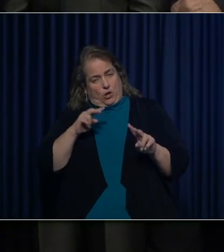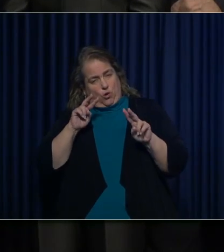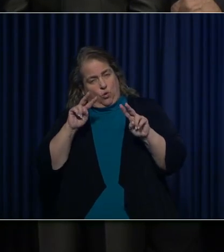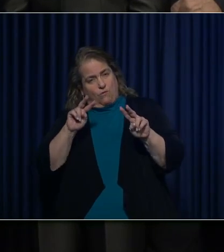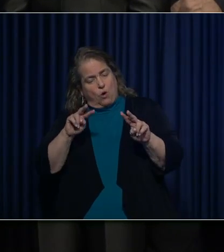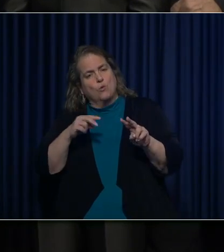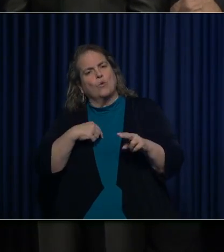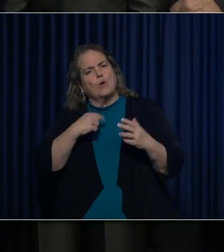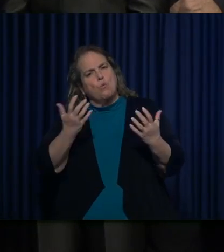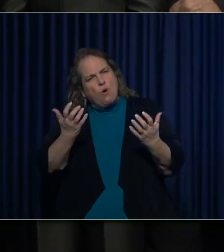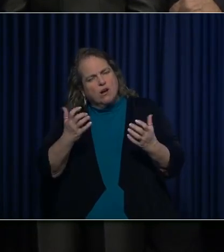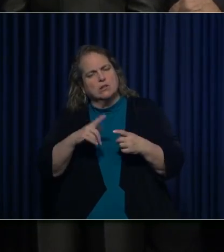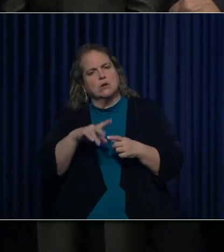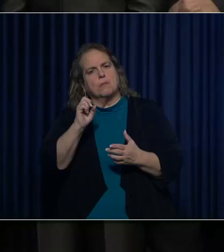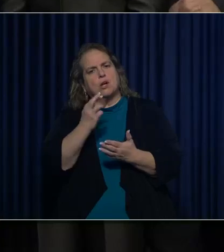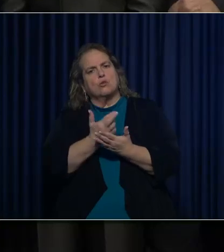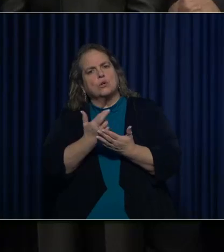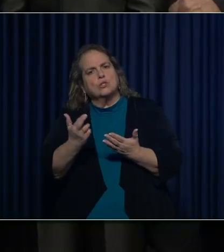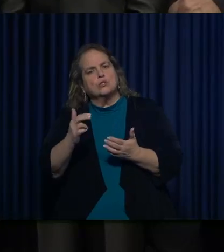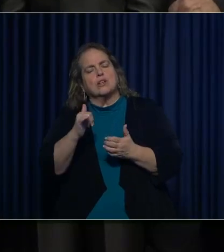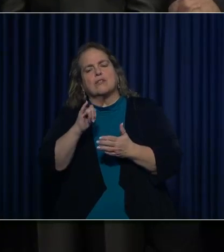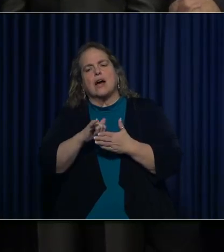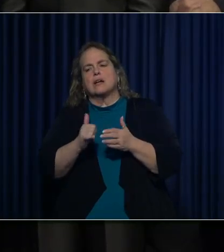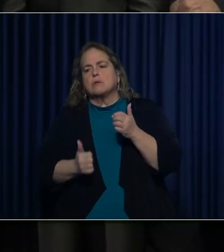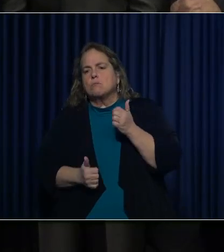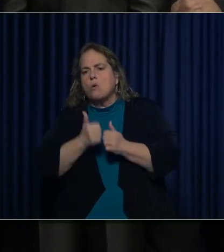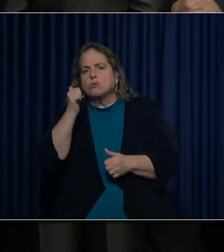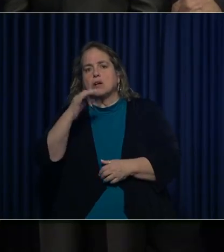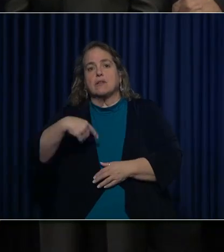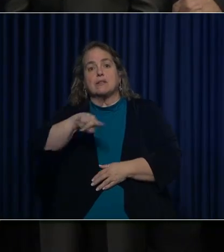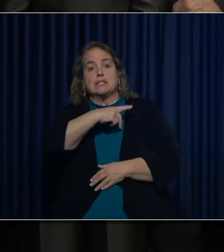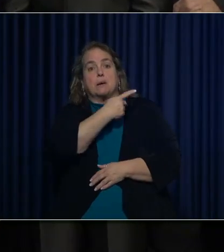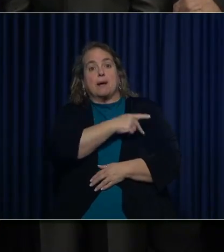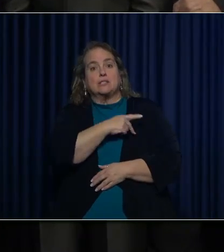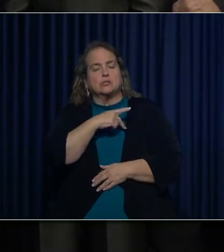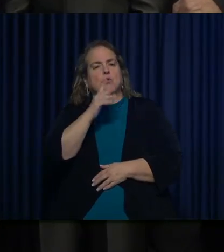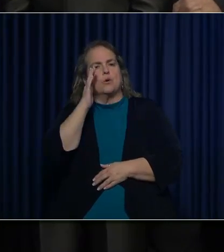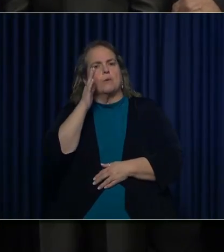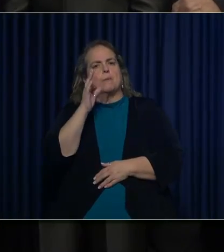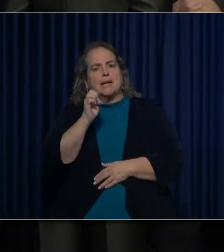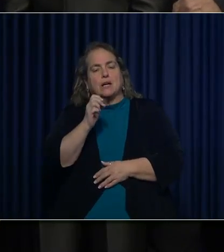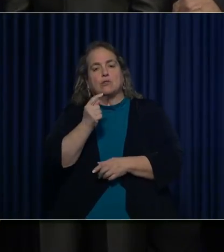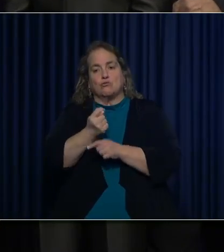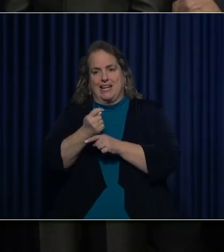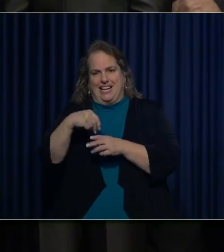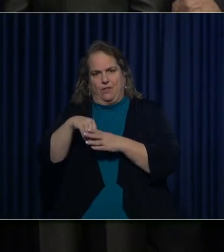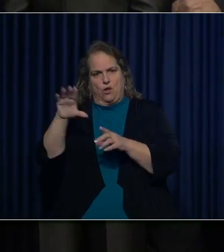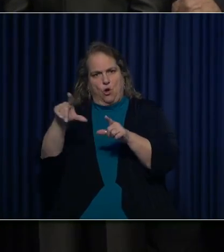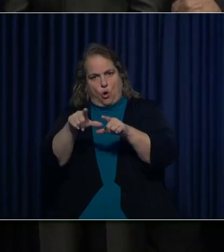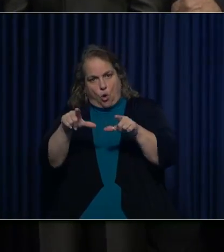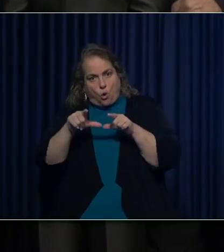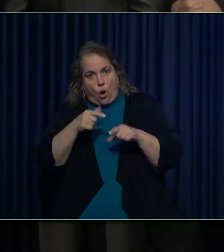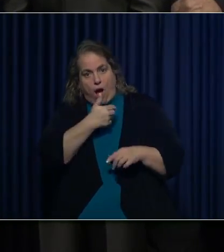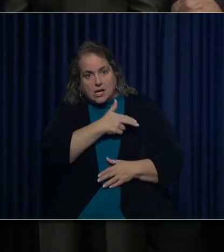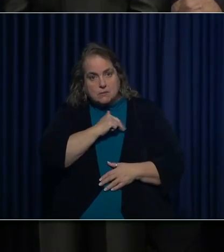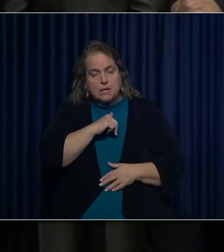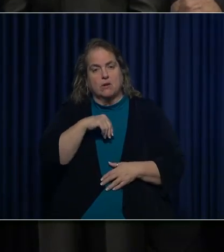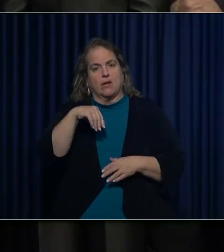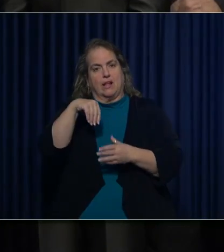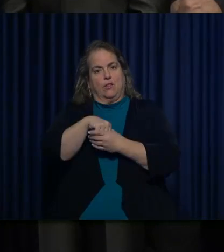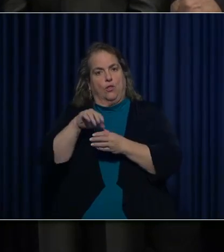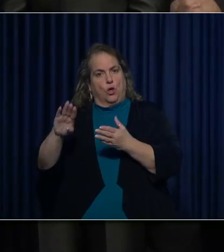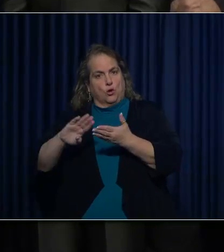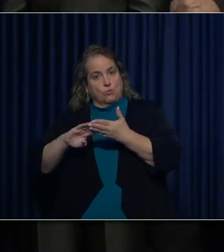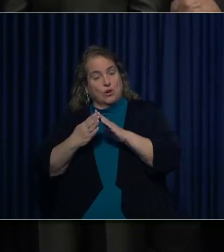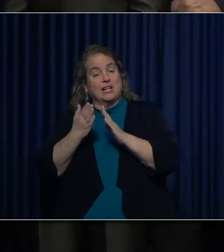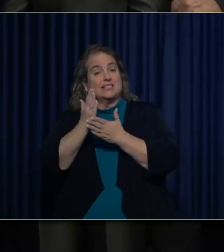to be a resource, but the majority of these patients are going to be treated in their local hospitals and in their communities and some